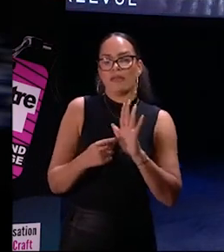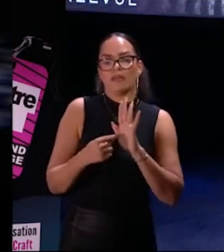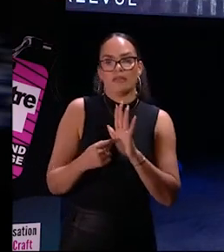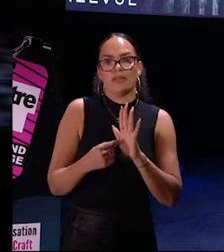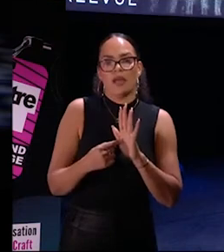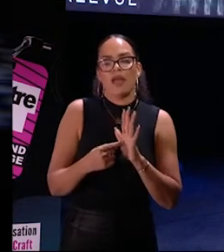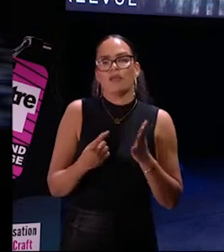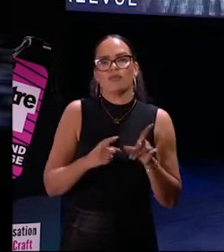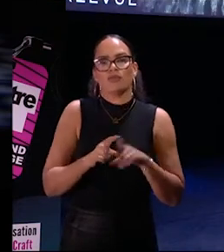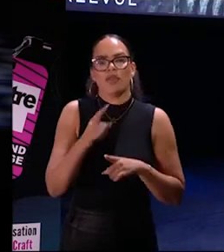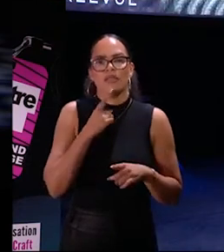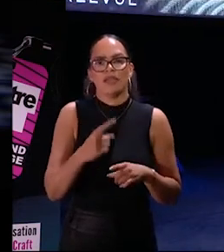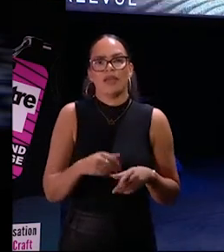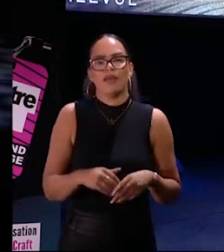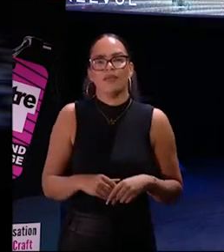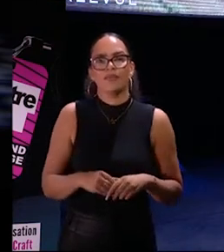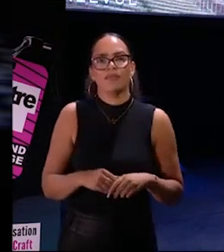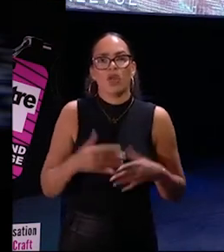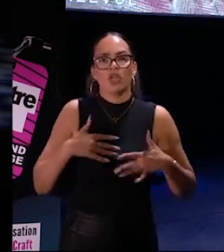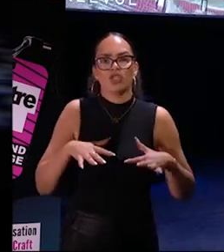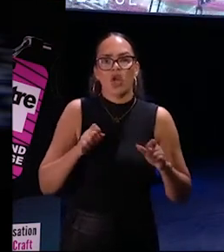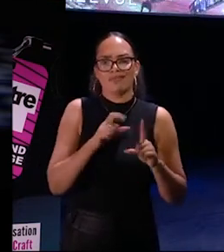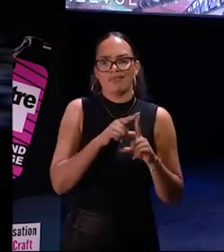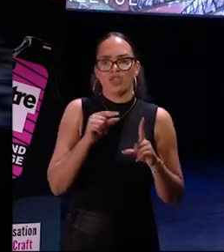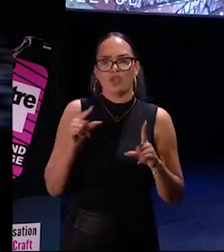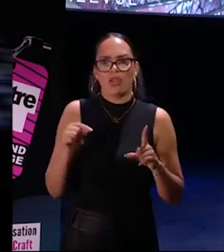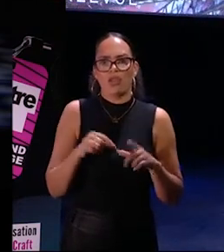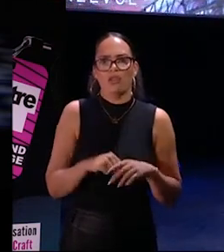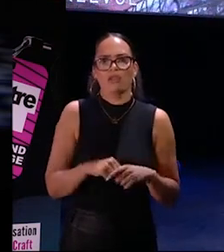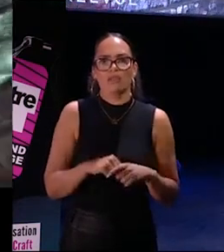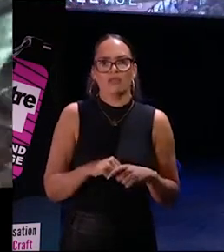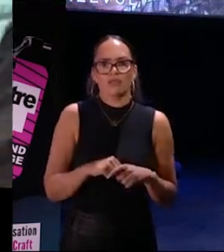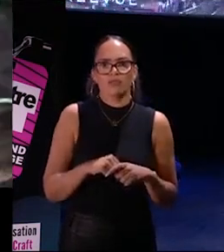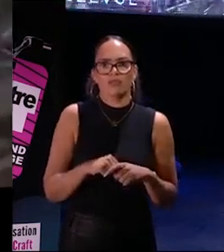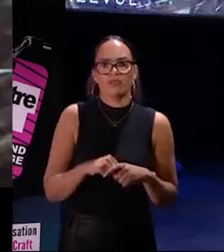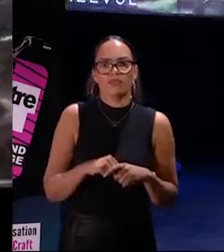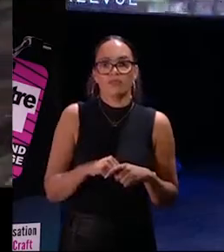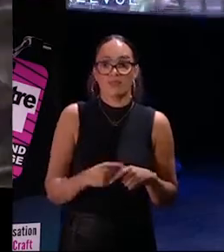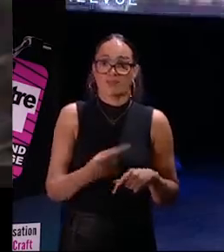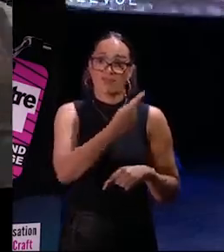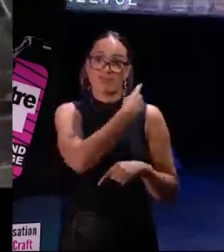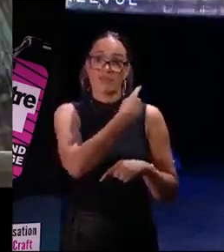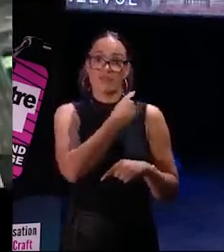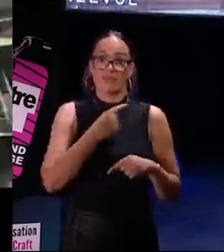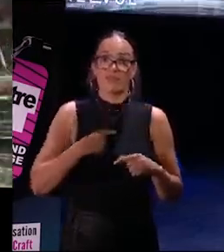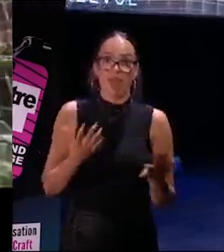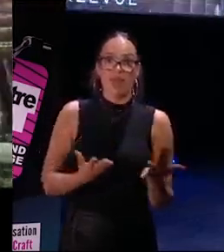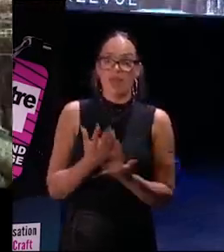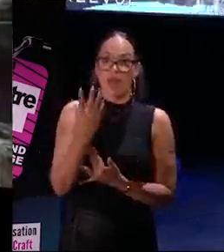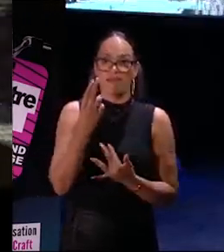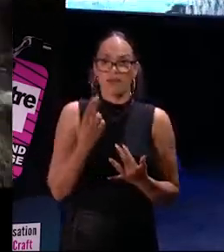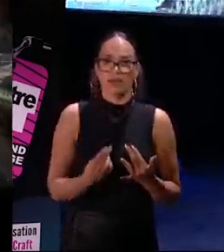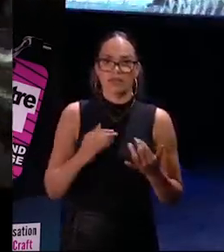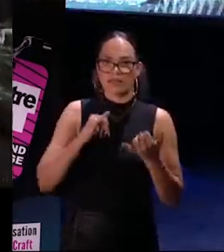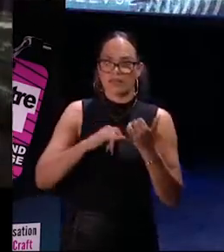what I'm saying here is that by starting in digital, and this is basically a LiDAR scan of an auditorium. And what LiDAR scanning means is